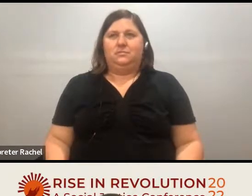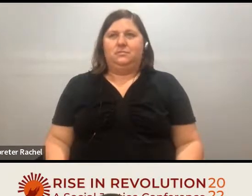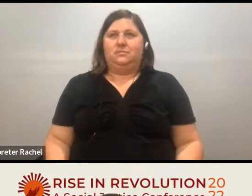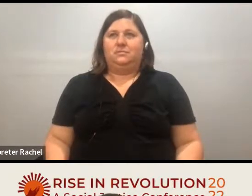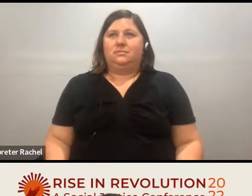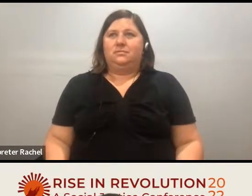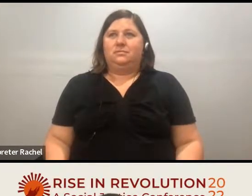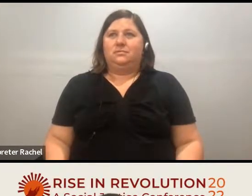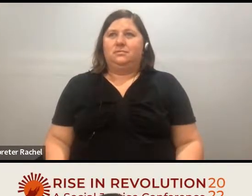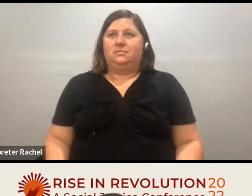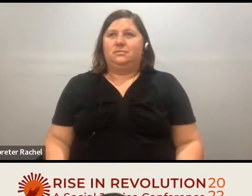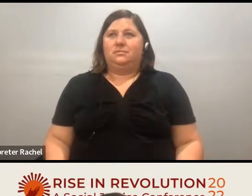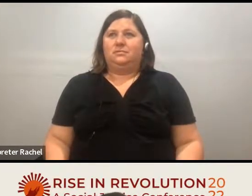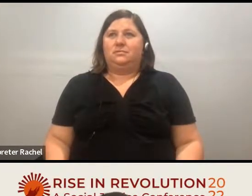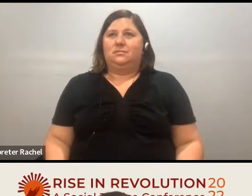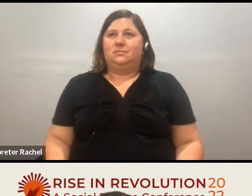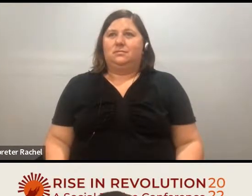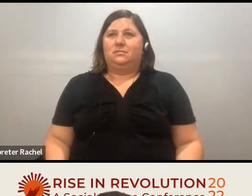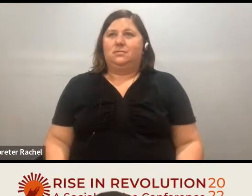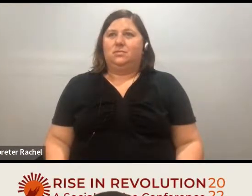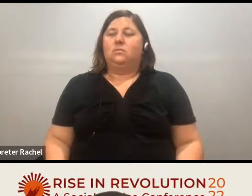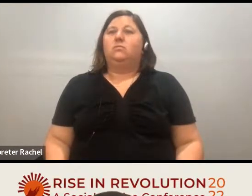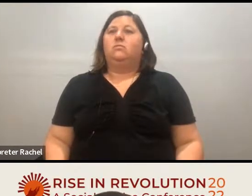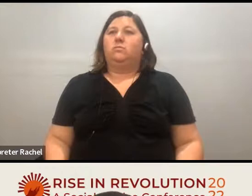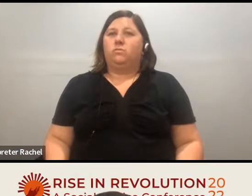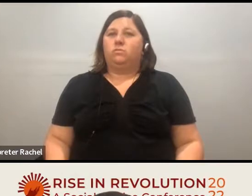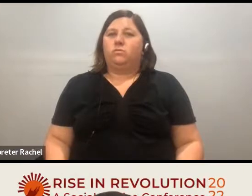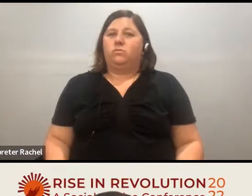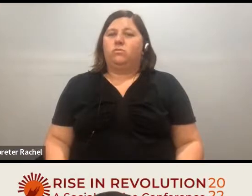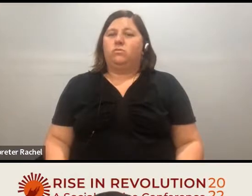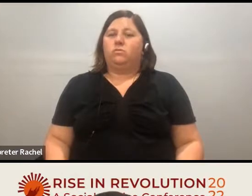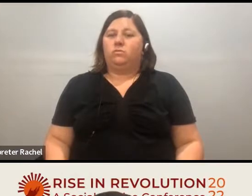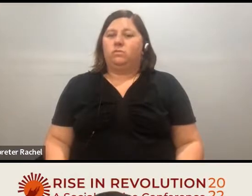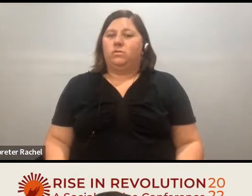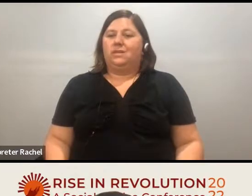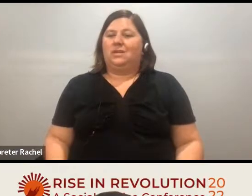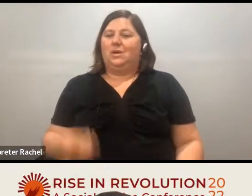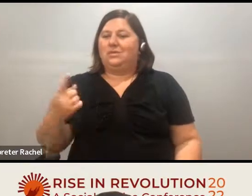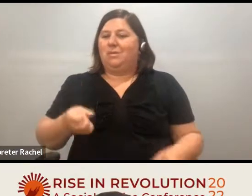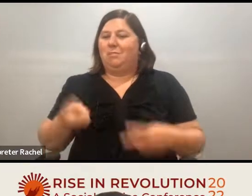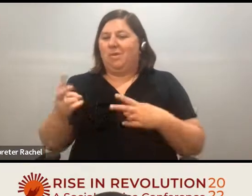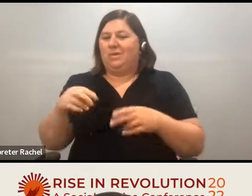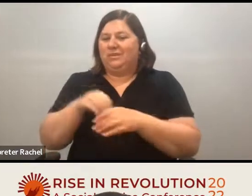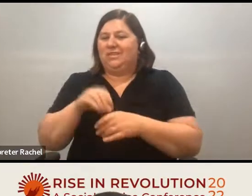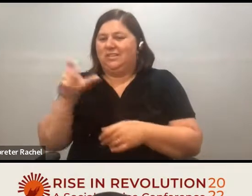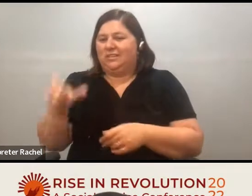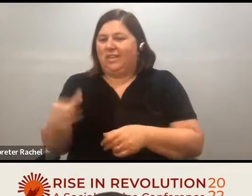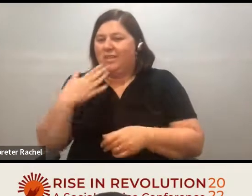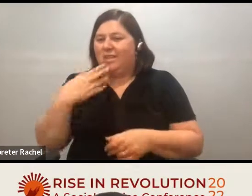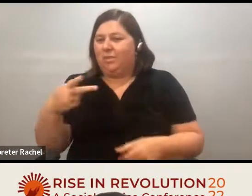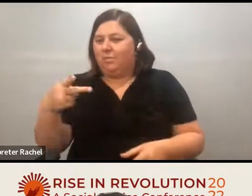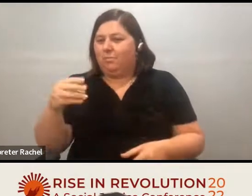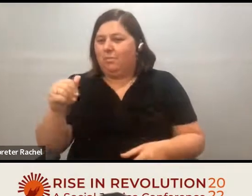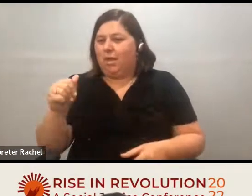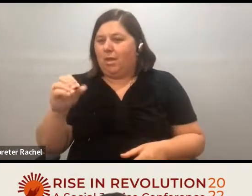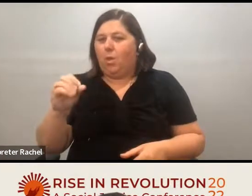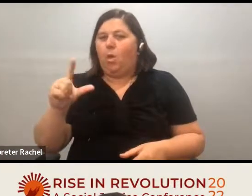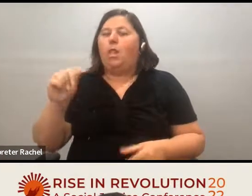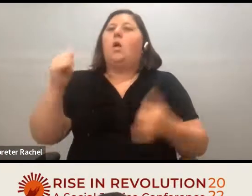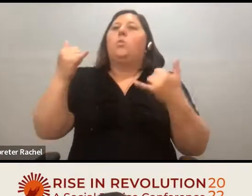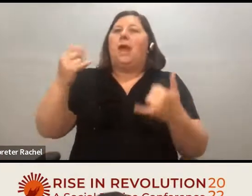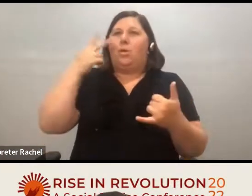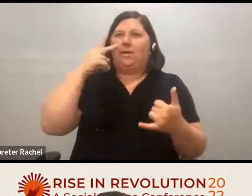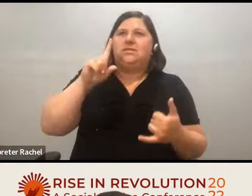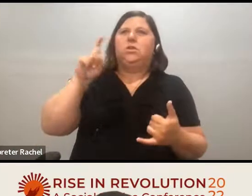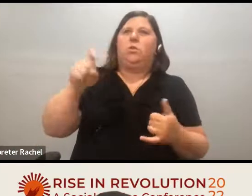Awesome. Well, let's see if there's no, oh, someone put it into the chat. Thank you, Paula. Oh, I see the questions